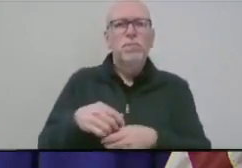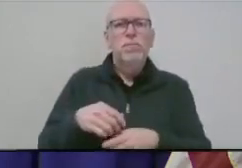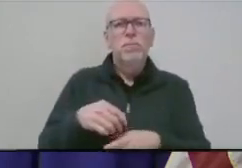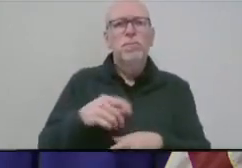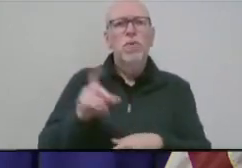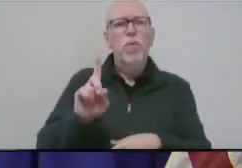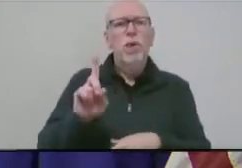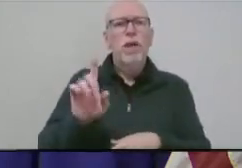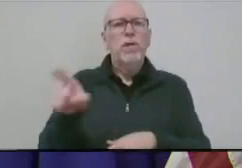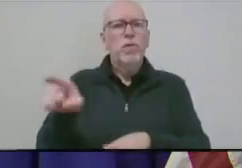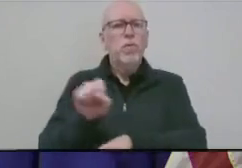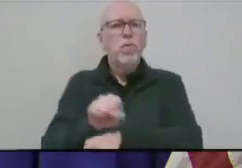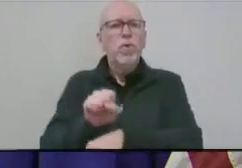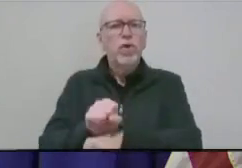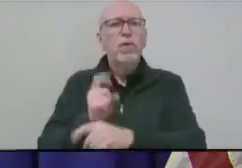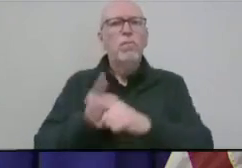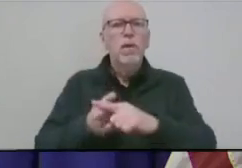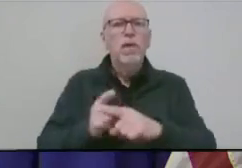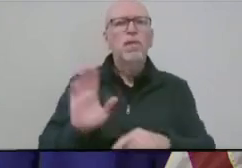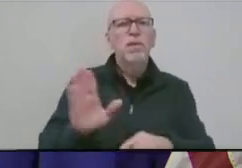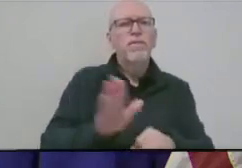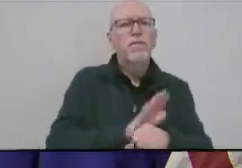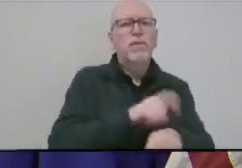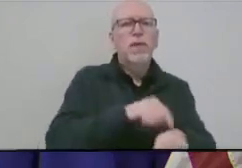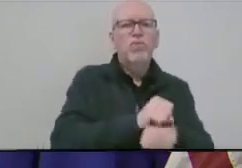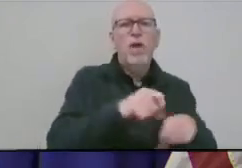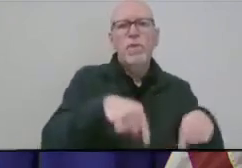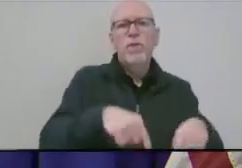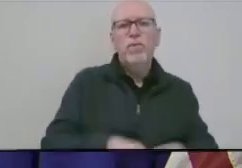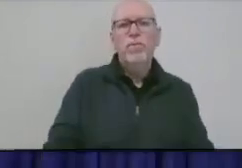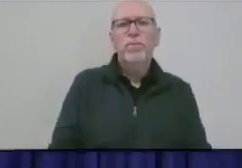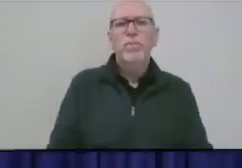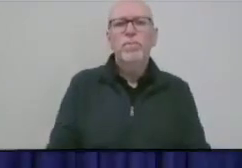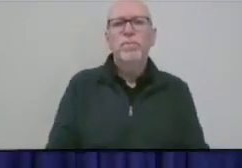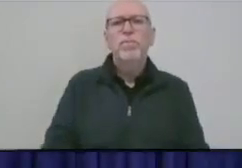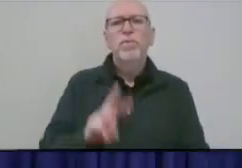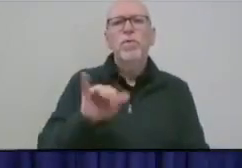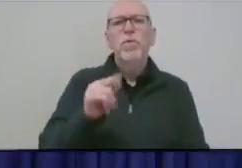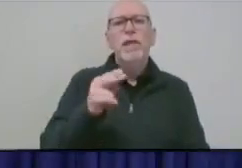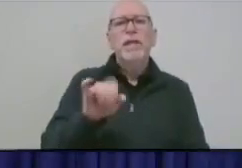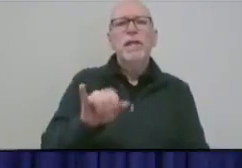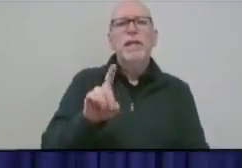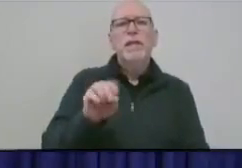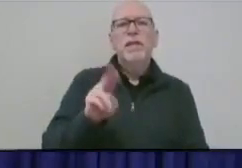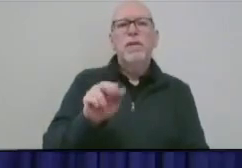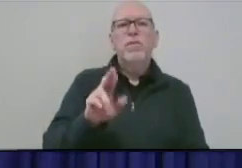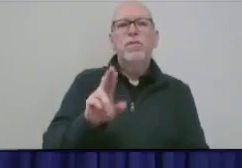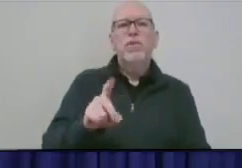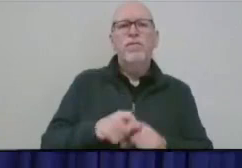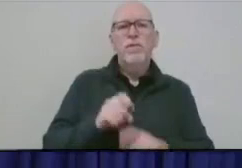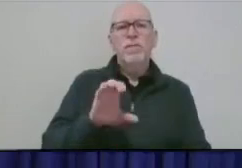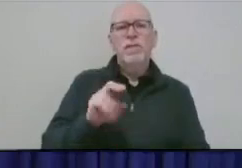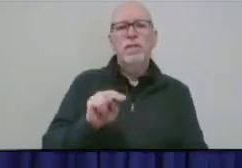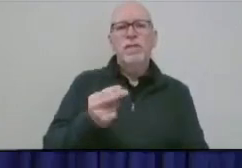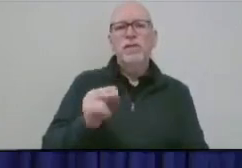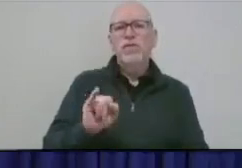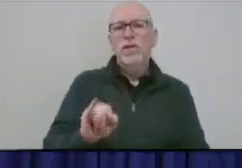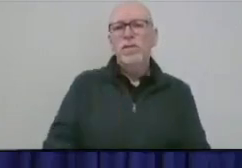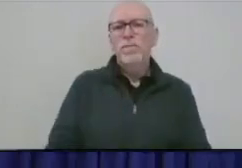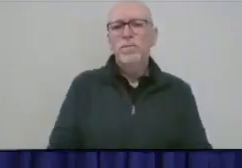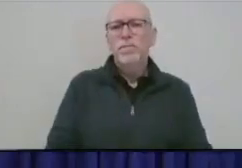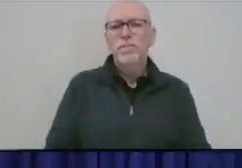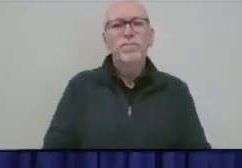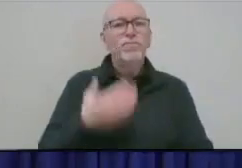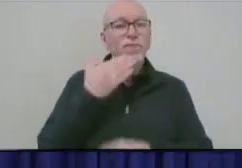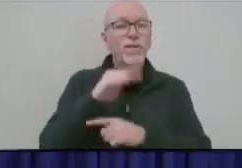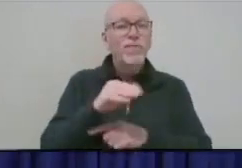where he works in addition to his full-time job here. Whitney Downard with CNHI. Good